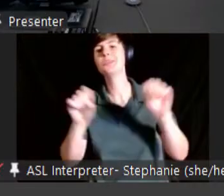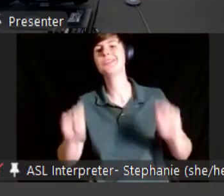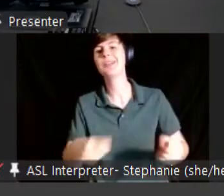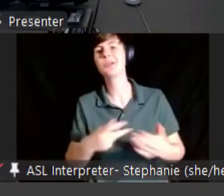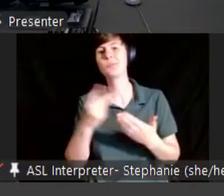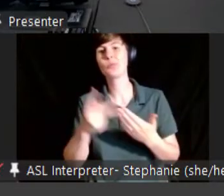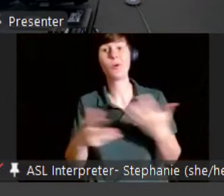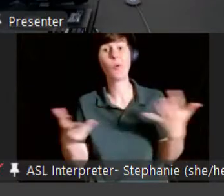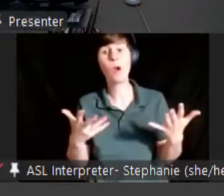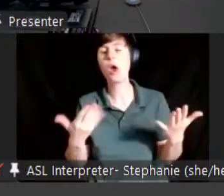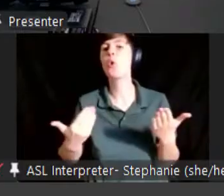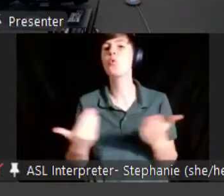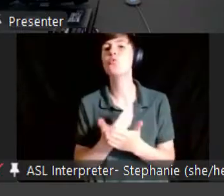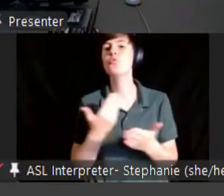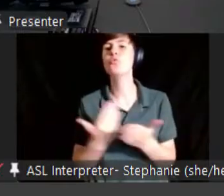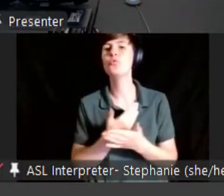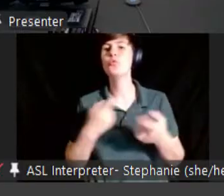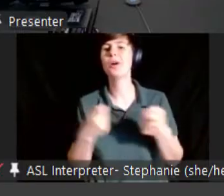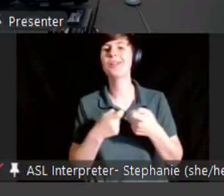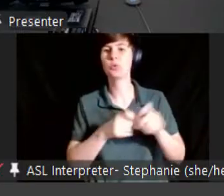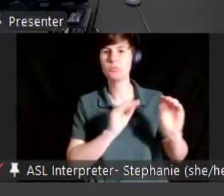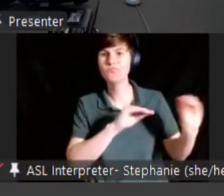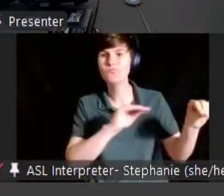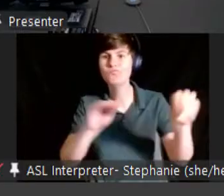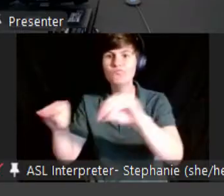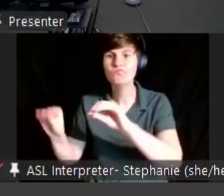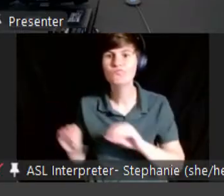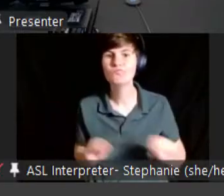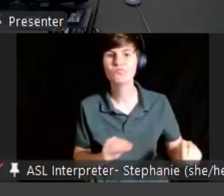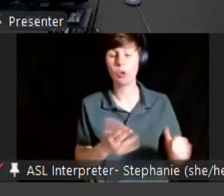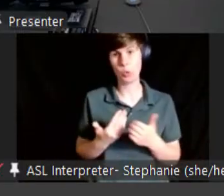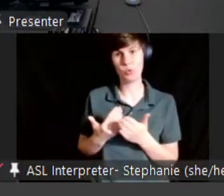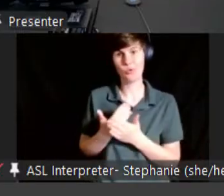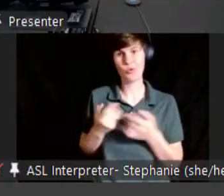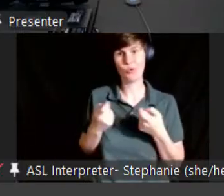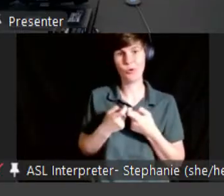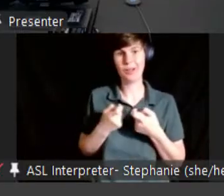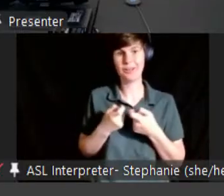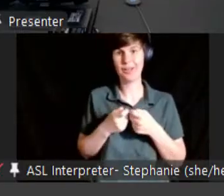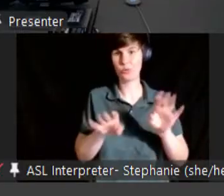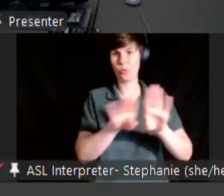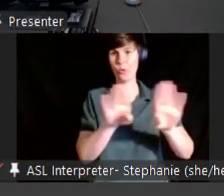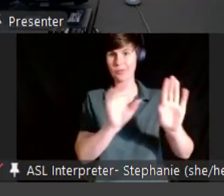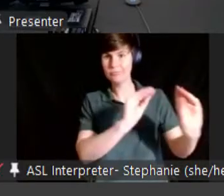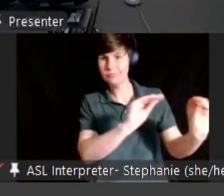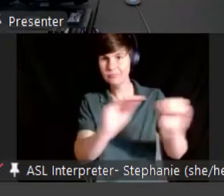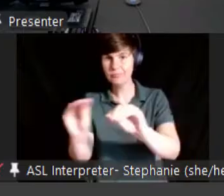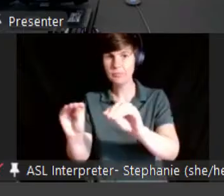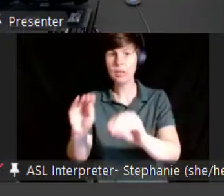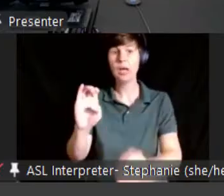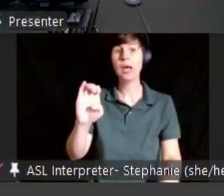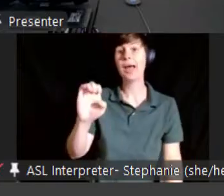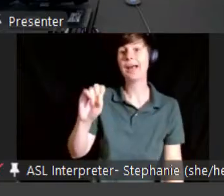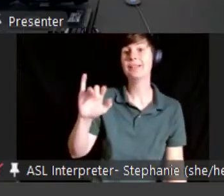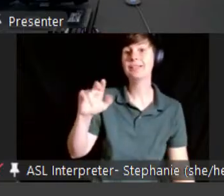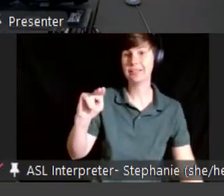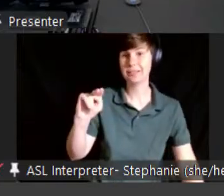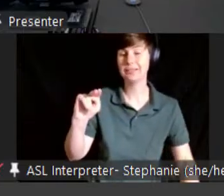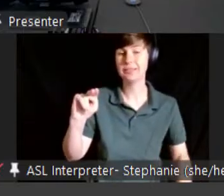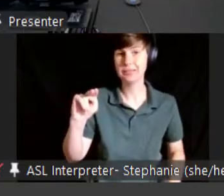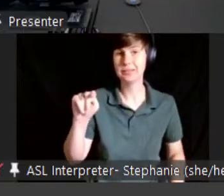electrical installation. This photo shows the new electrical vaults that Commonwealth Edison is actually putting in on